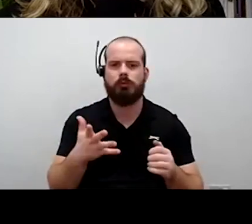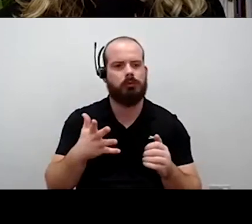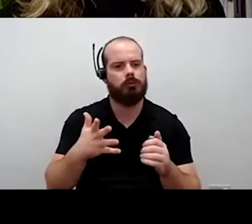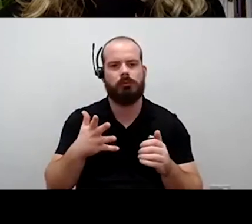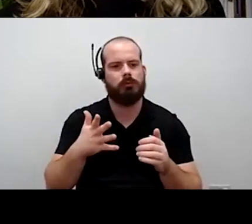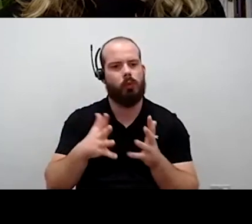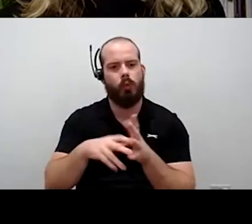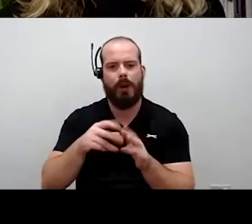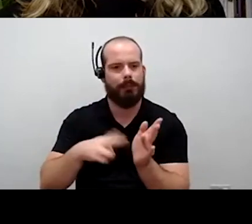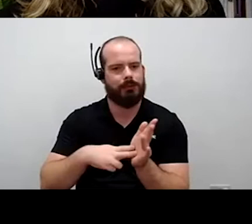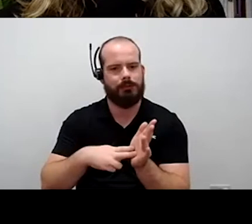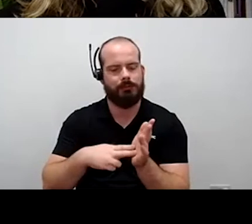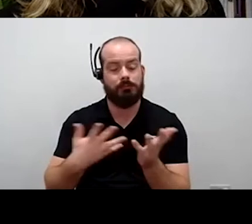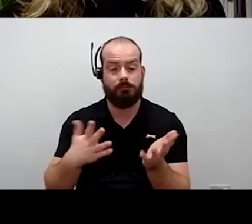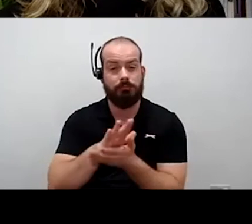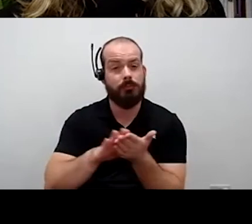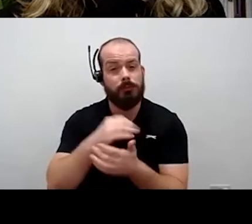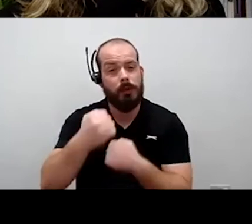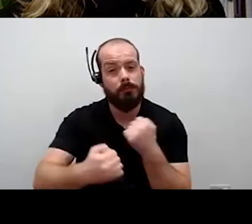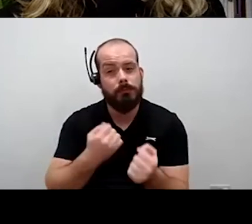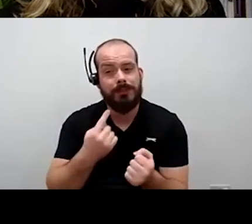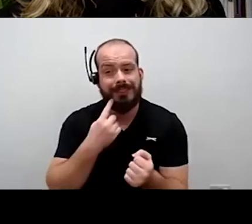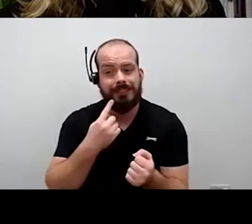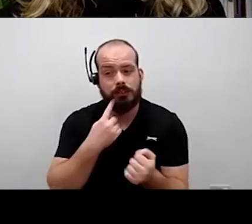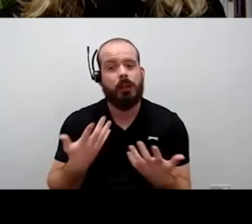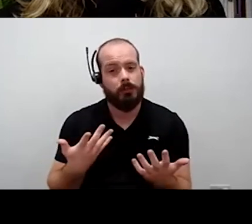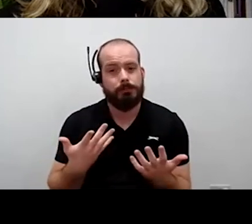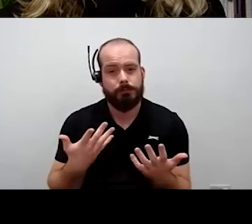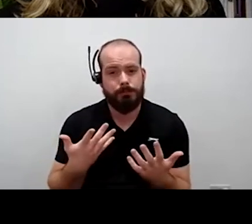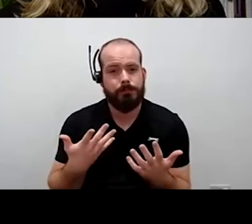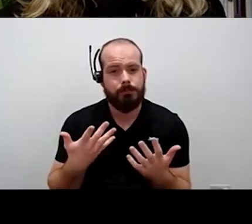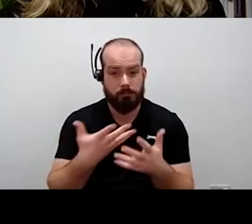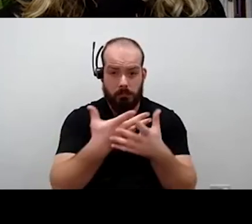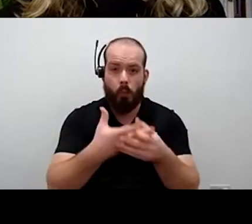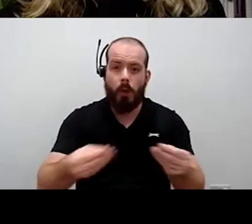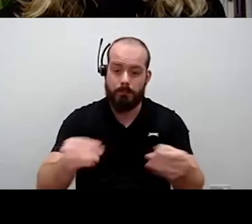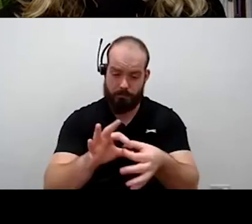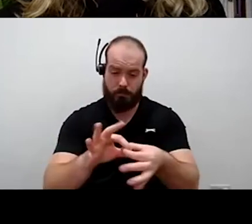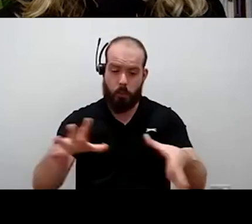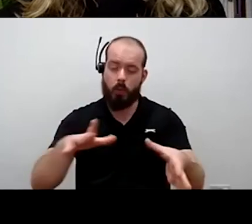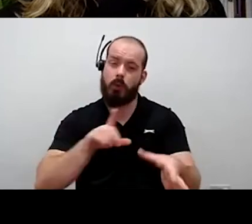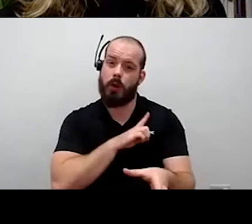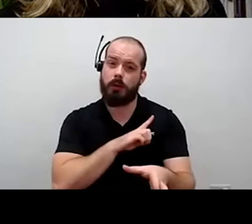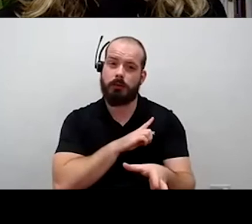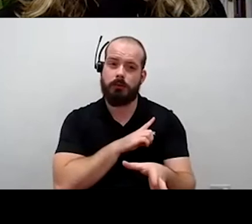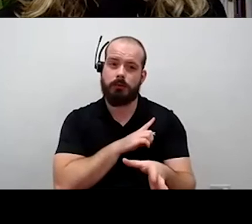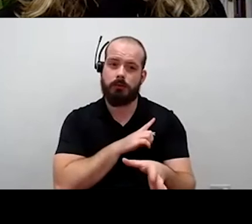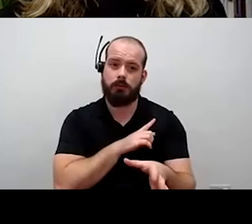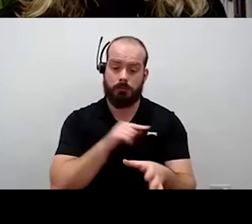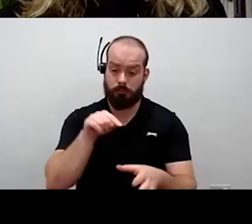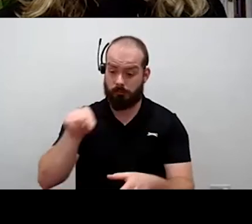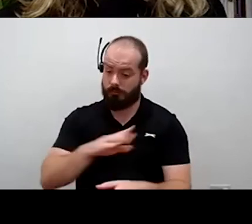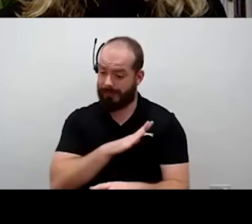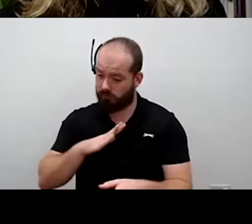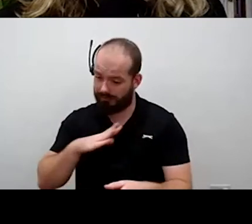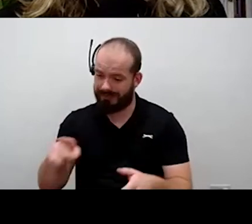so it's been easier for us in a way to phase out nuclear, because the synergies between nuclear and